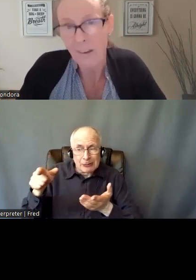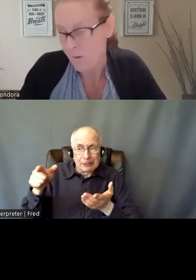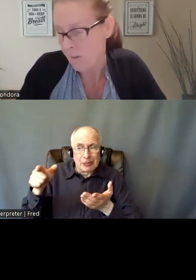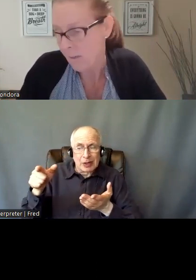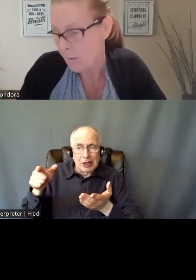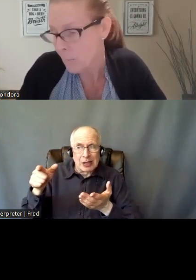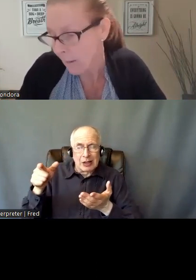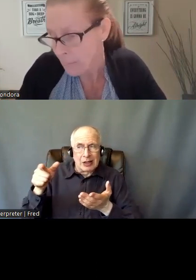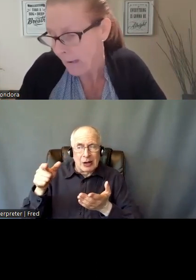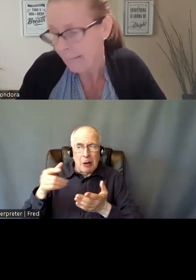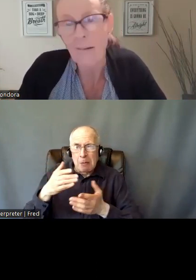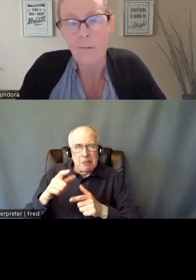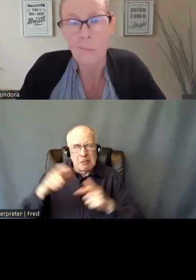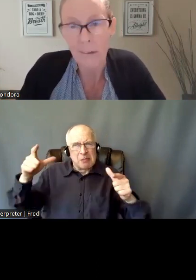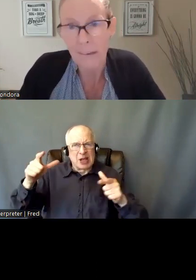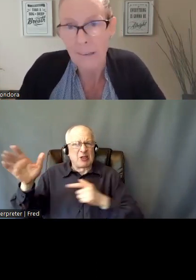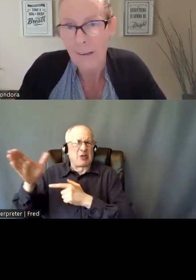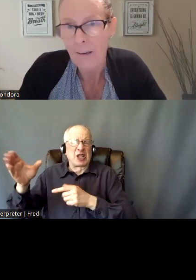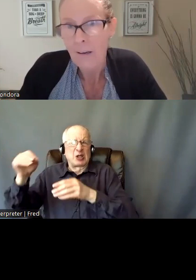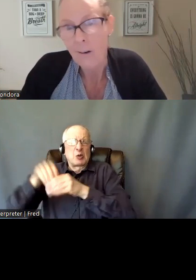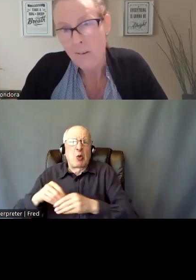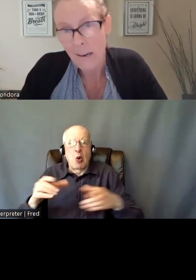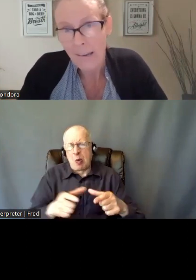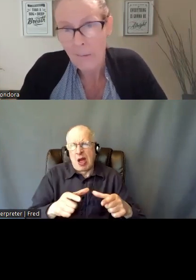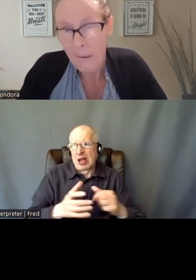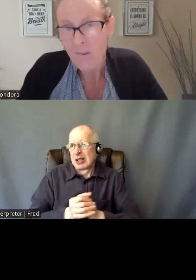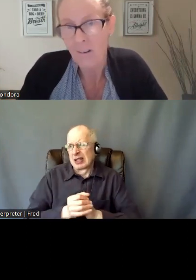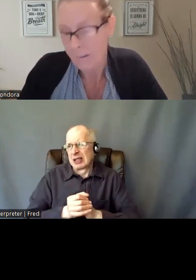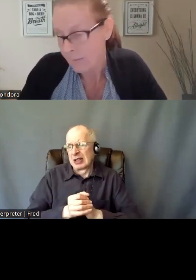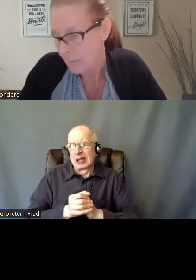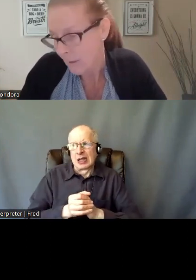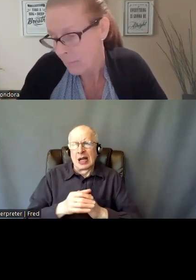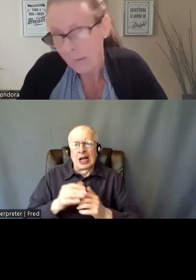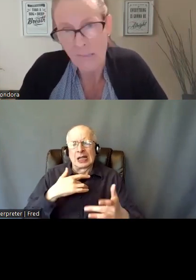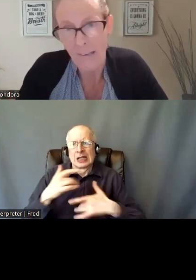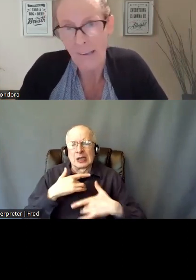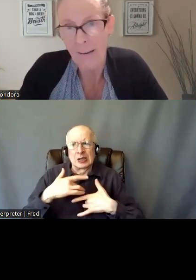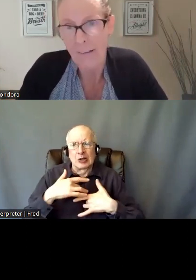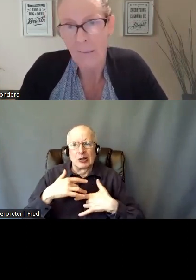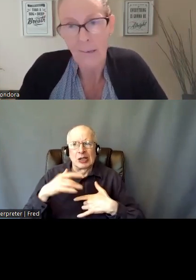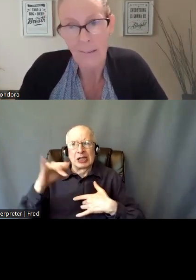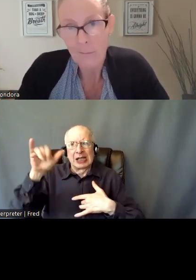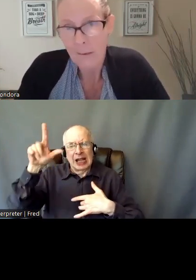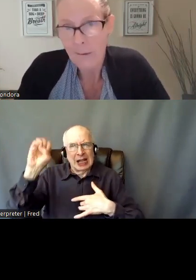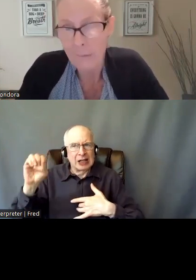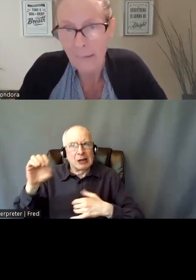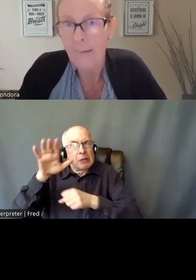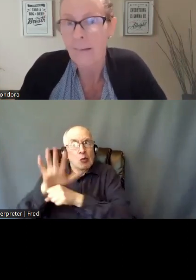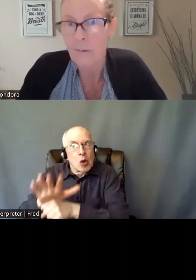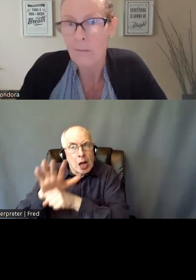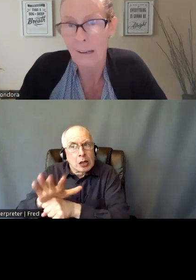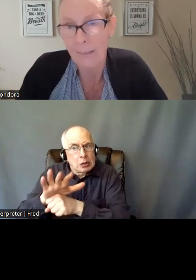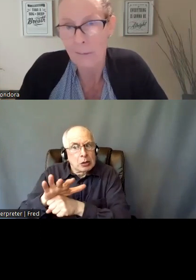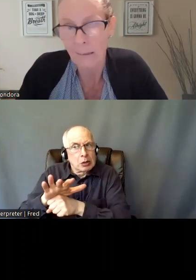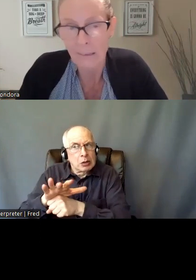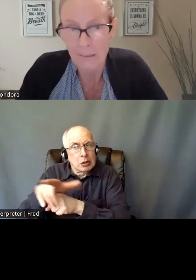bigger fish in a smaller pond? I was worried, could she handle the pressure of a place like Yale? I mean, we read in the